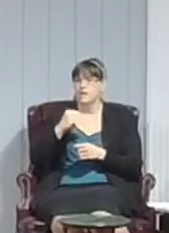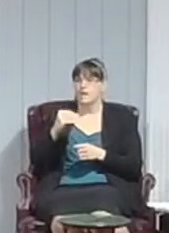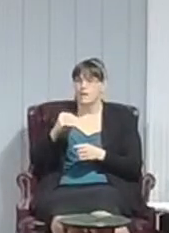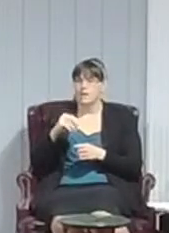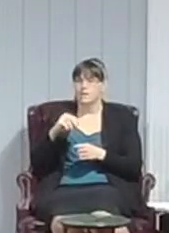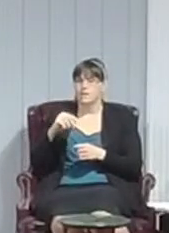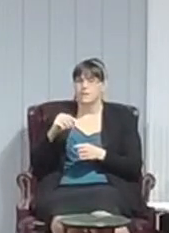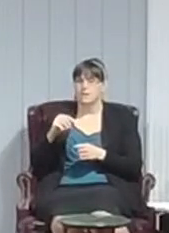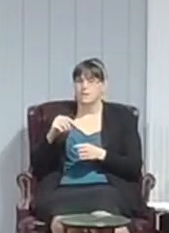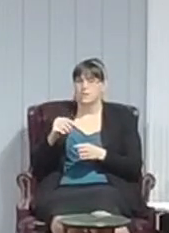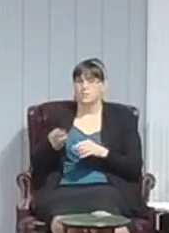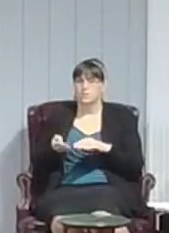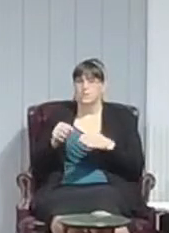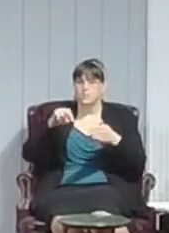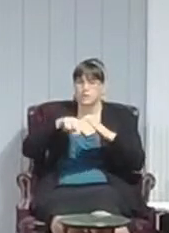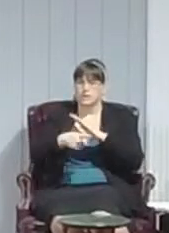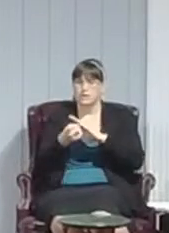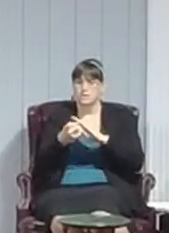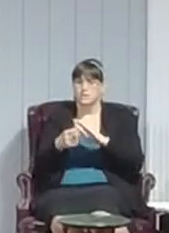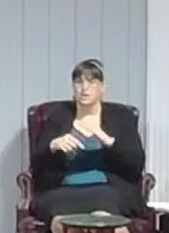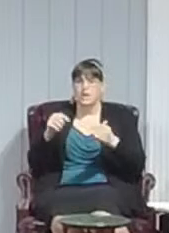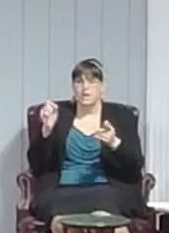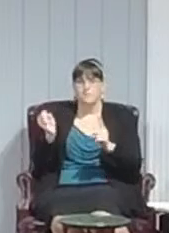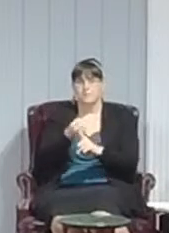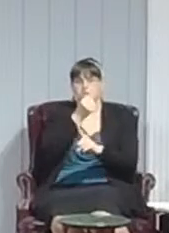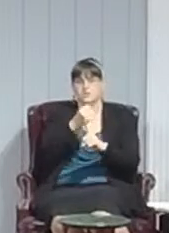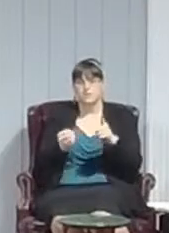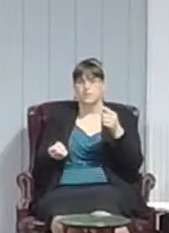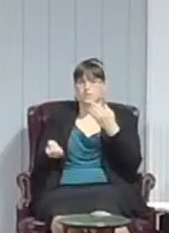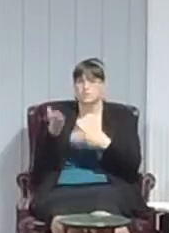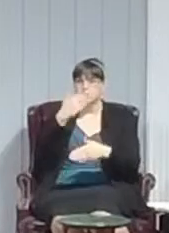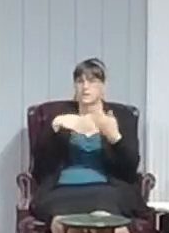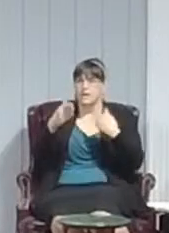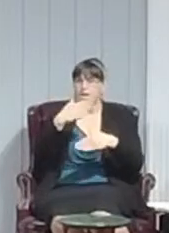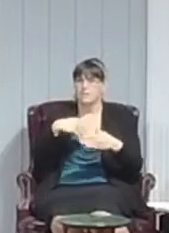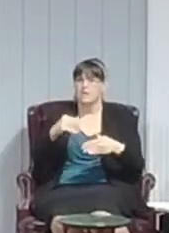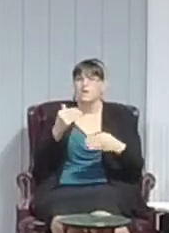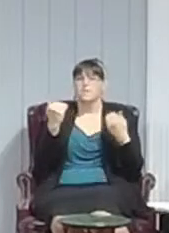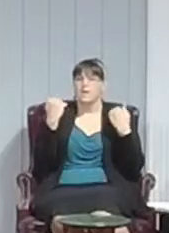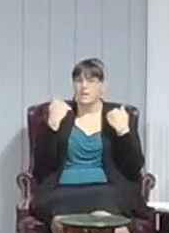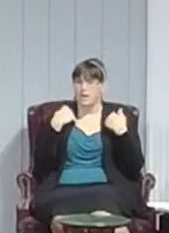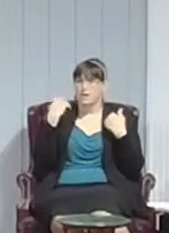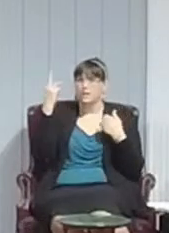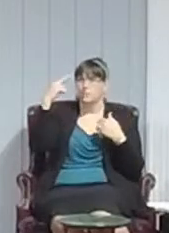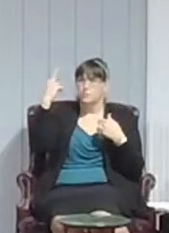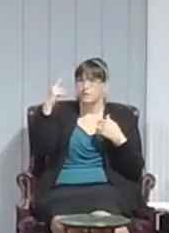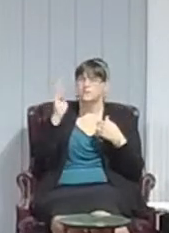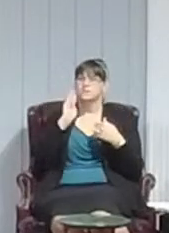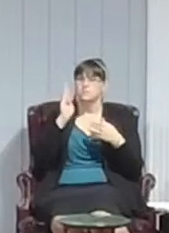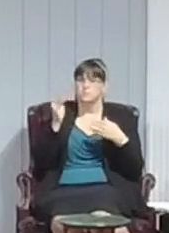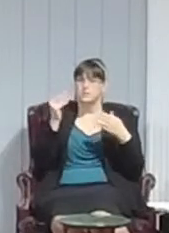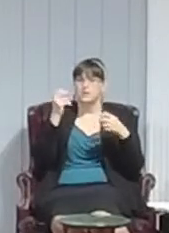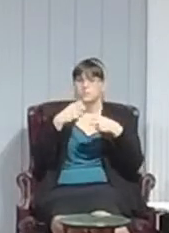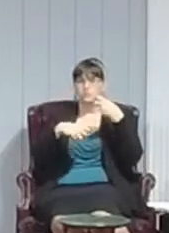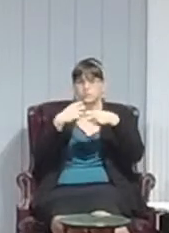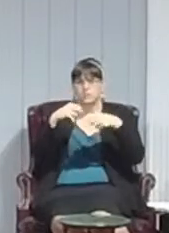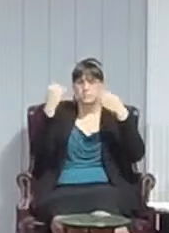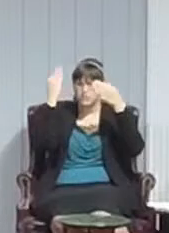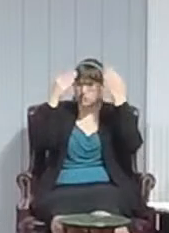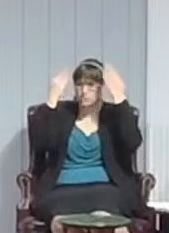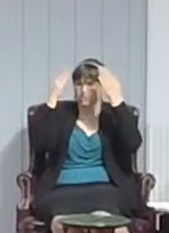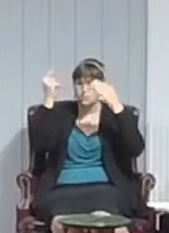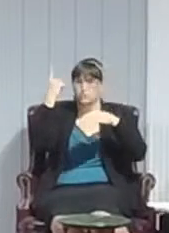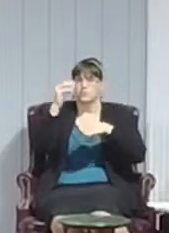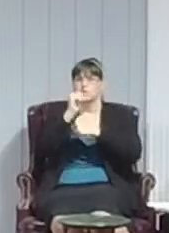that persecution came under Saul of Tarsus. We know that they had reason to be troubled and concerned for their safety. They had reason